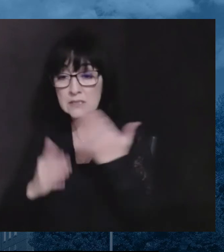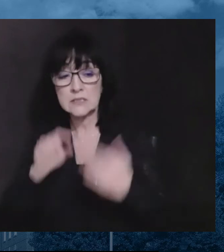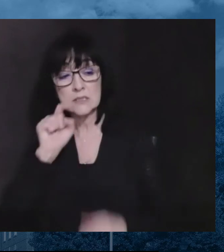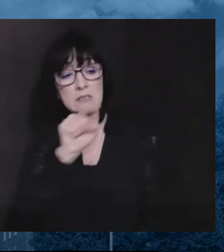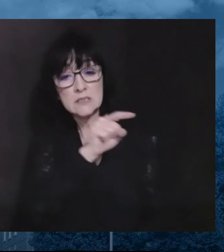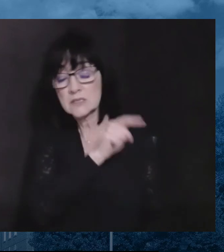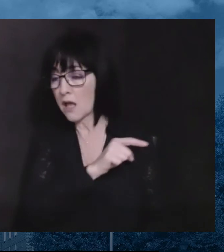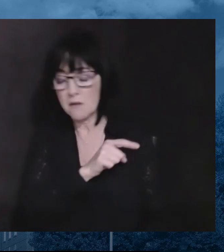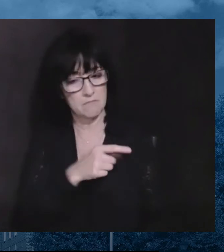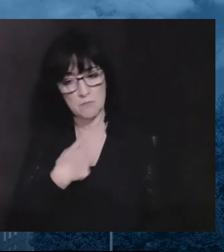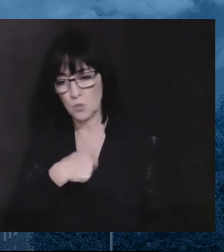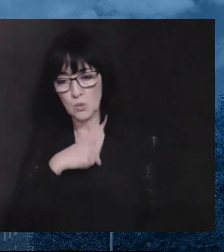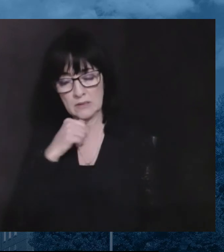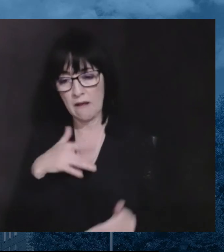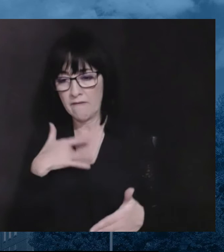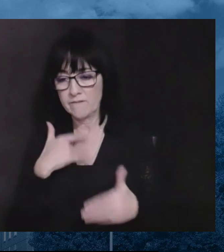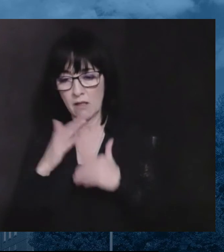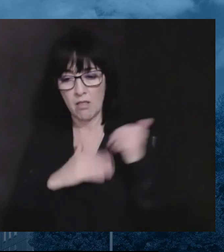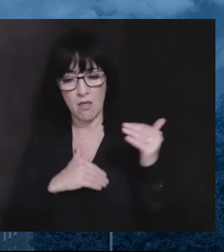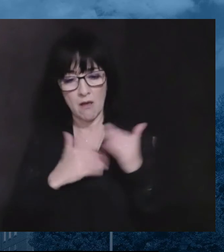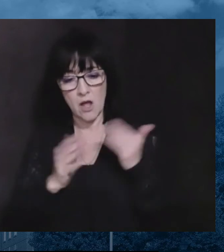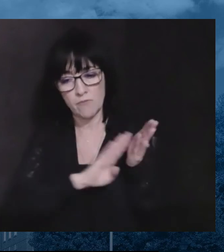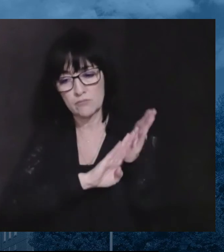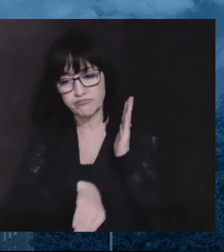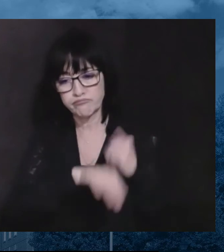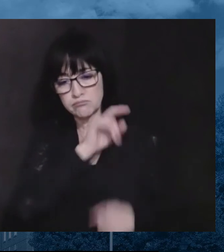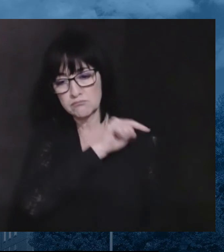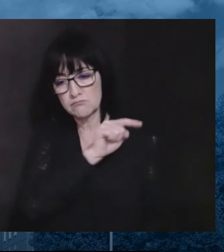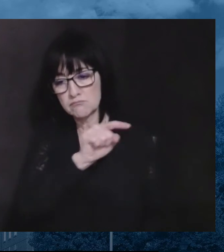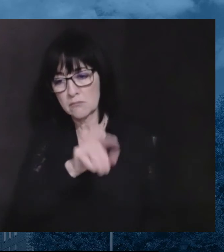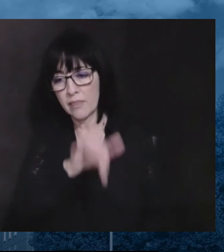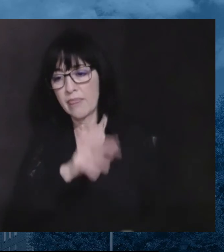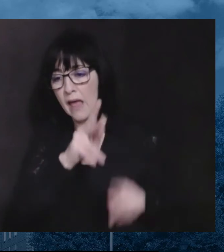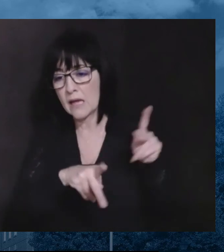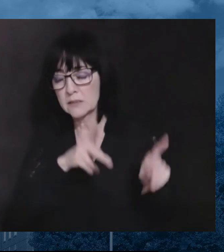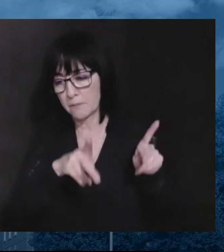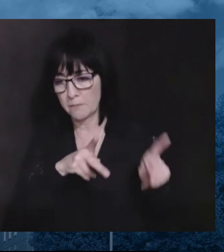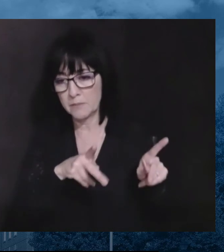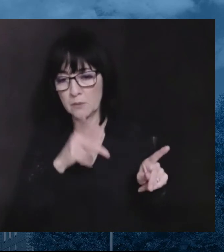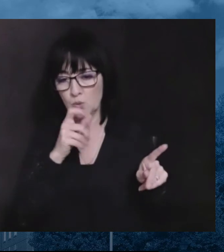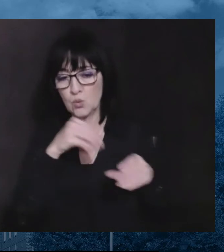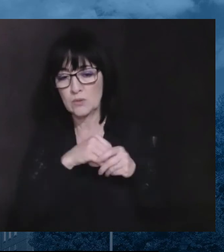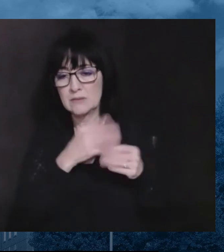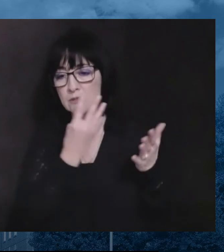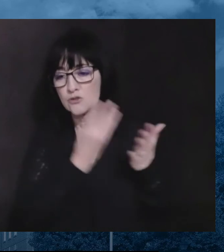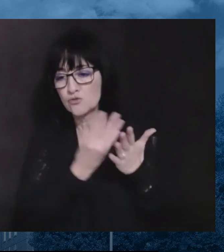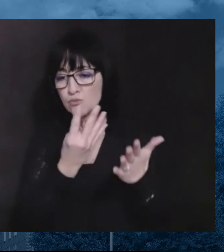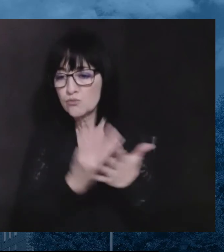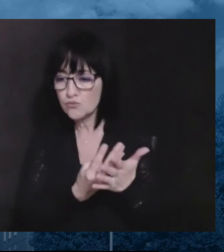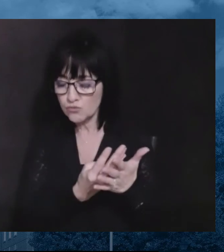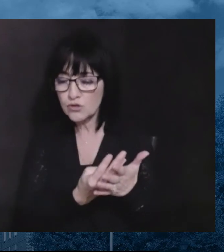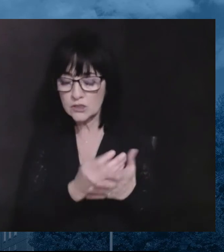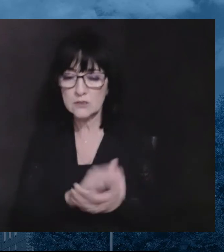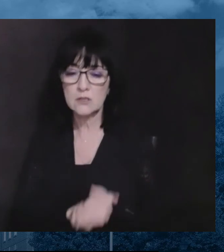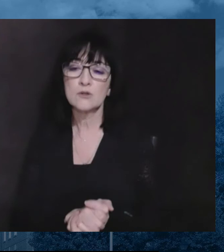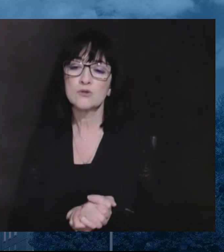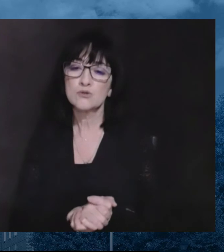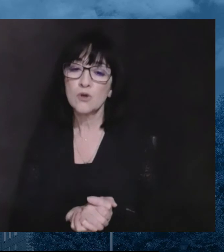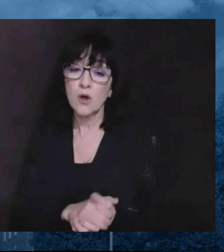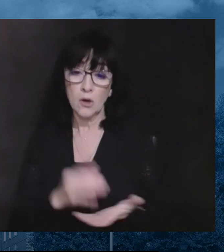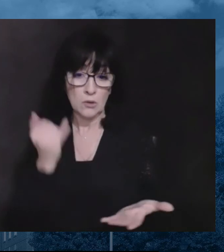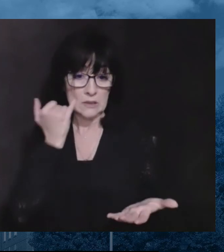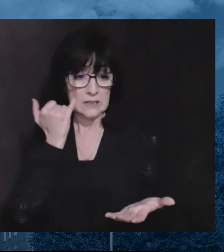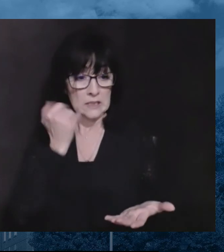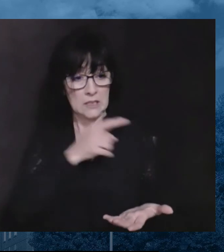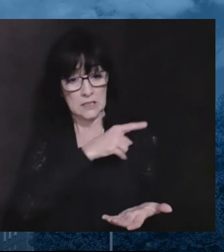commissioner. But I feel confident when members of the General Assembly